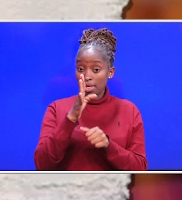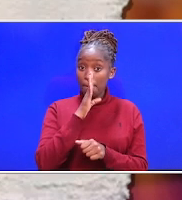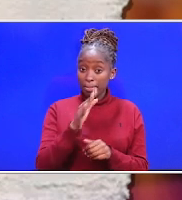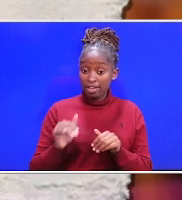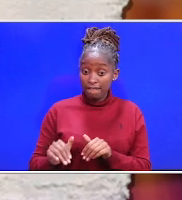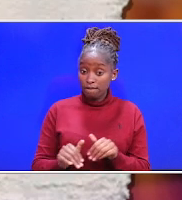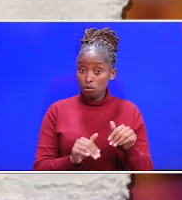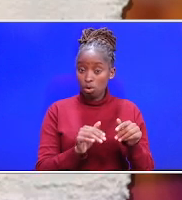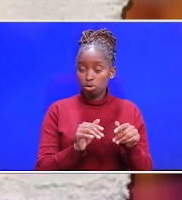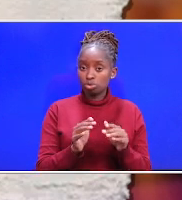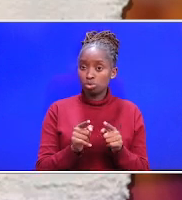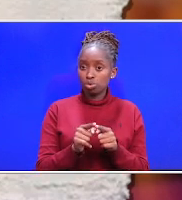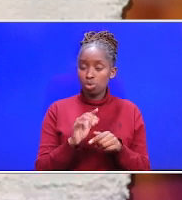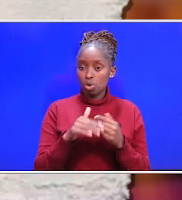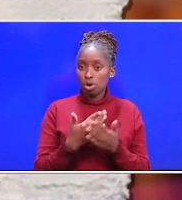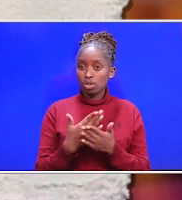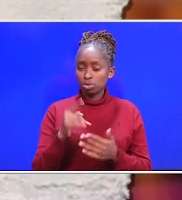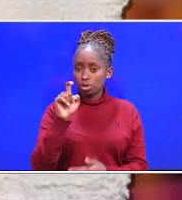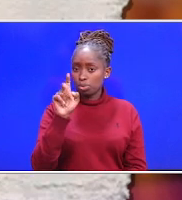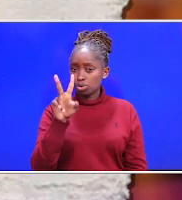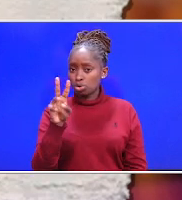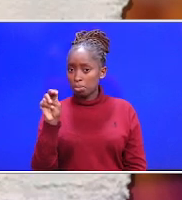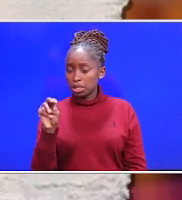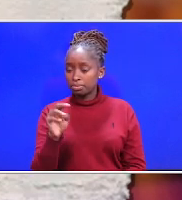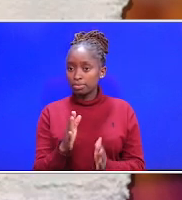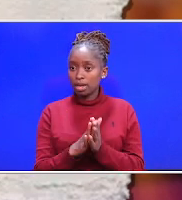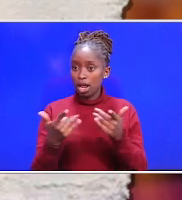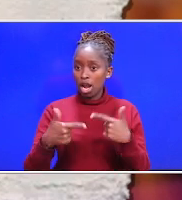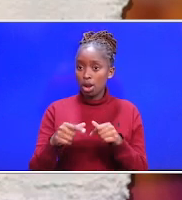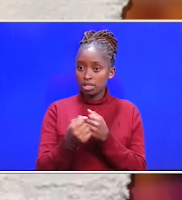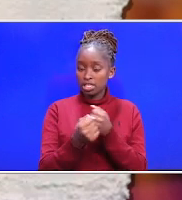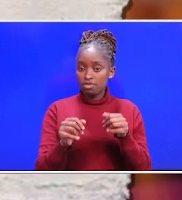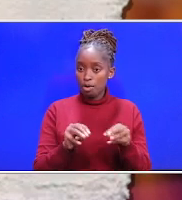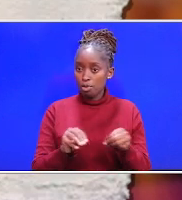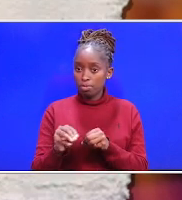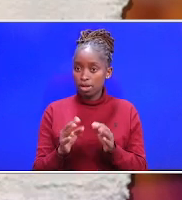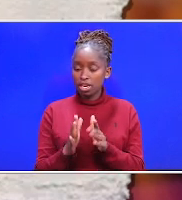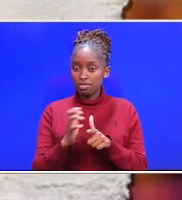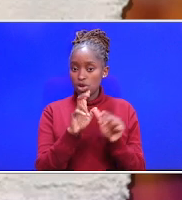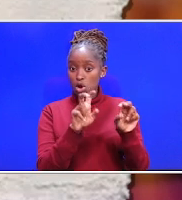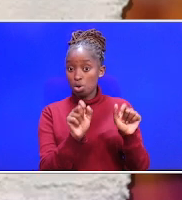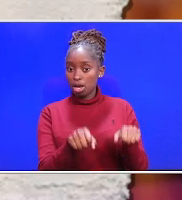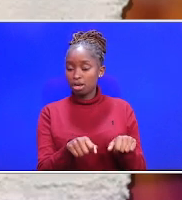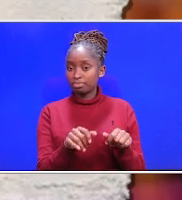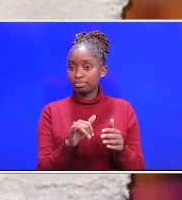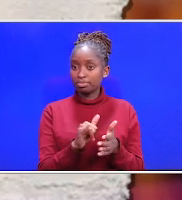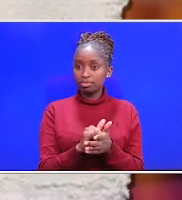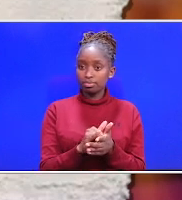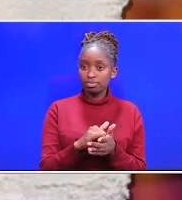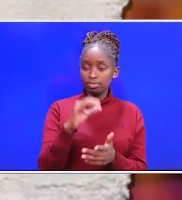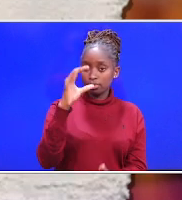the latter, the 1.2 meters apart, really to allow safe movement. And of course, you can see the dormitory corridors not